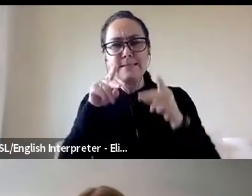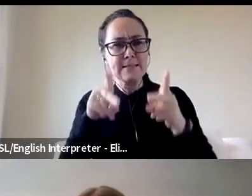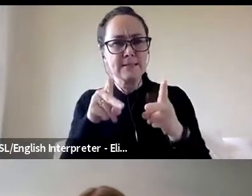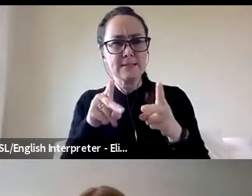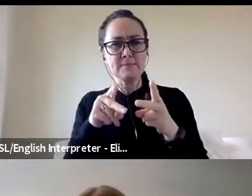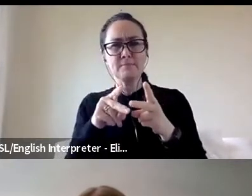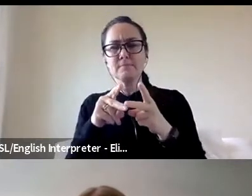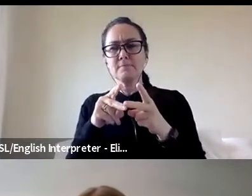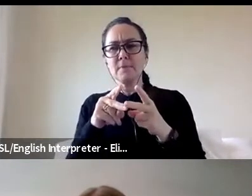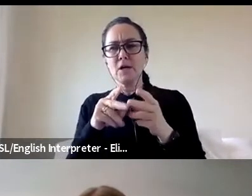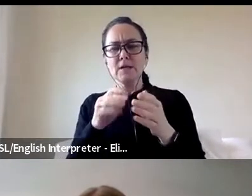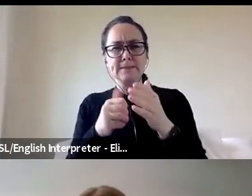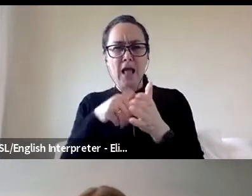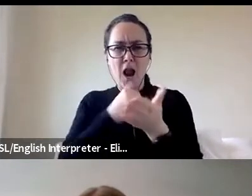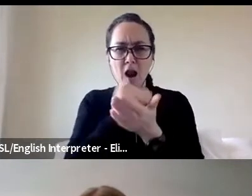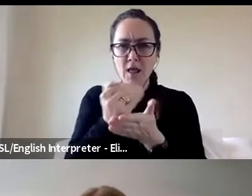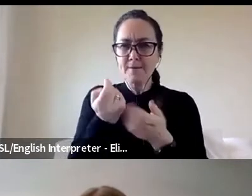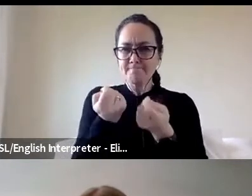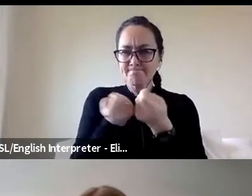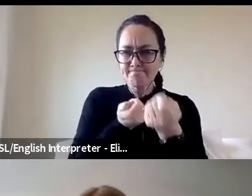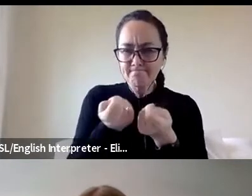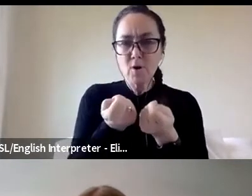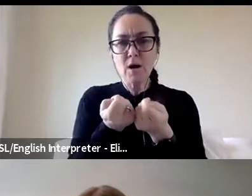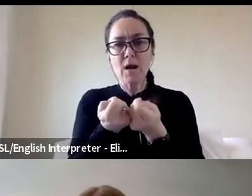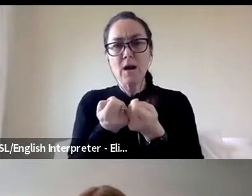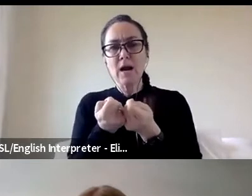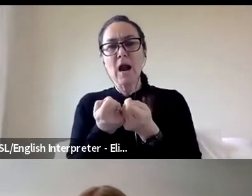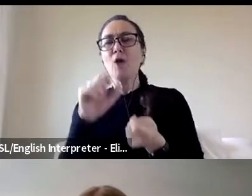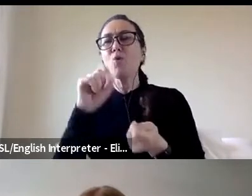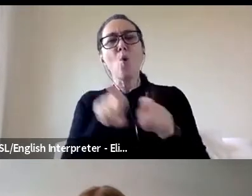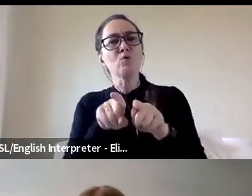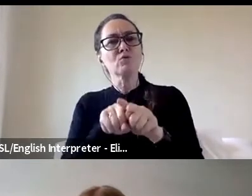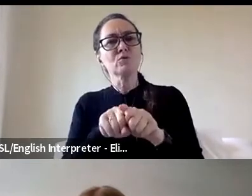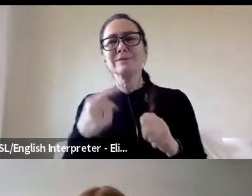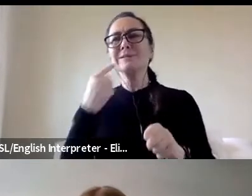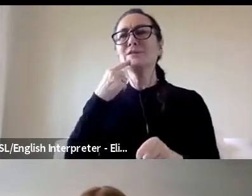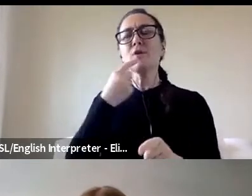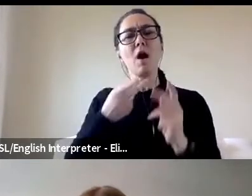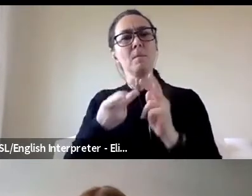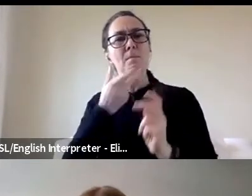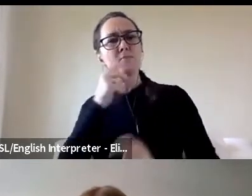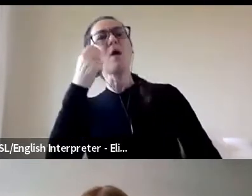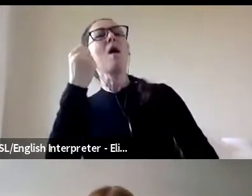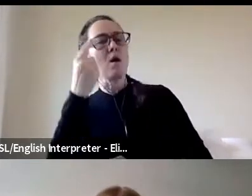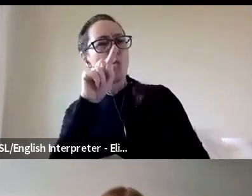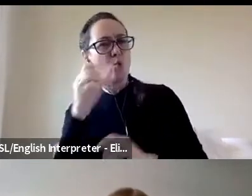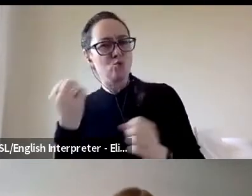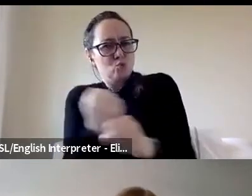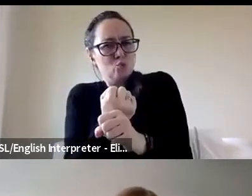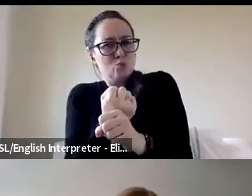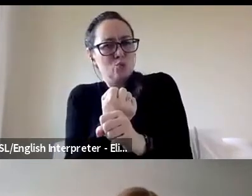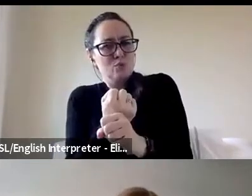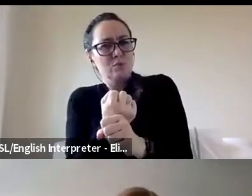people understand, and a one-stop basis. But I think the other key thing,